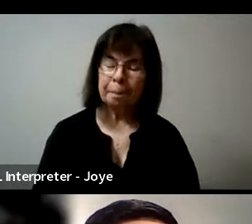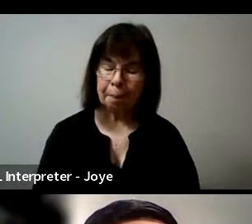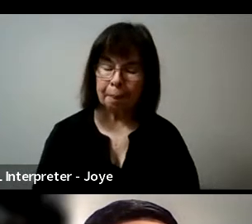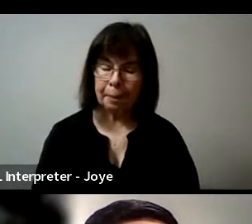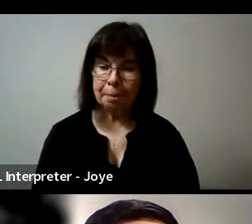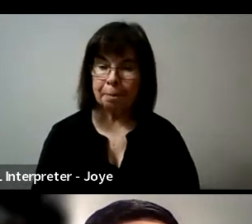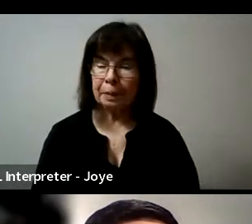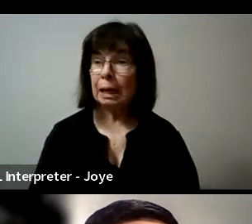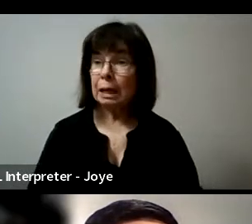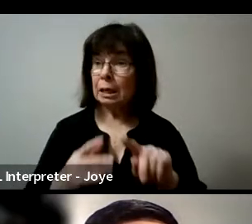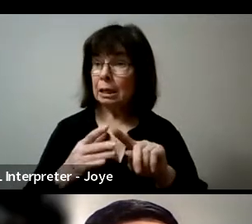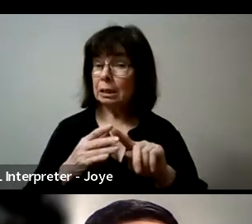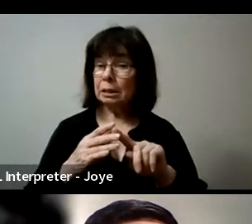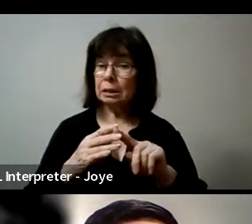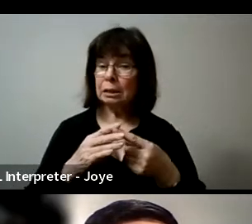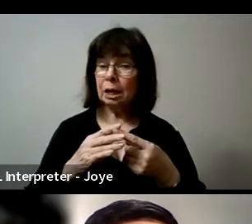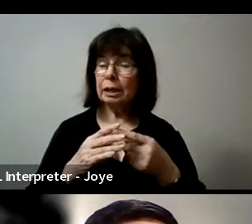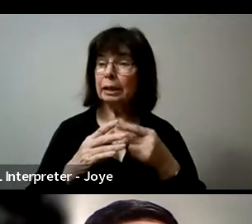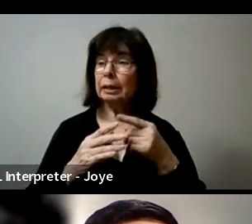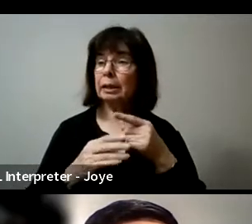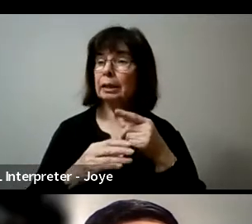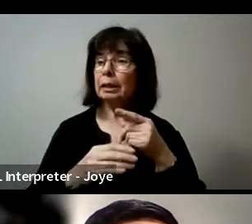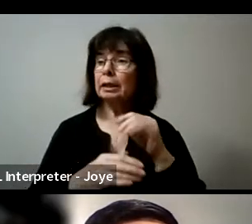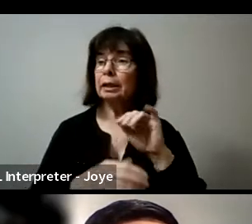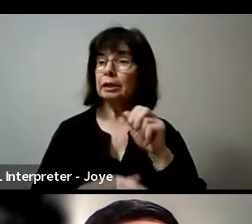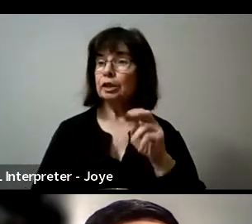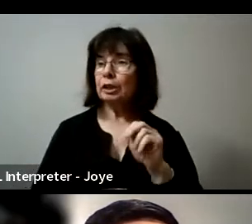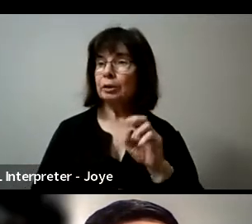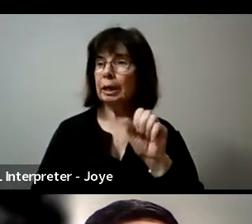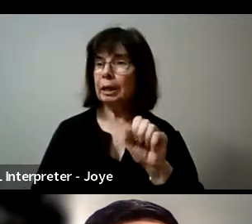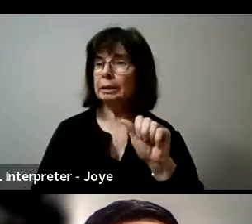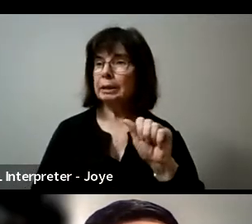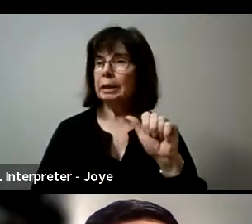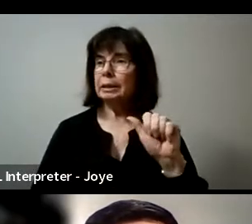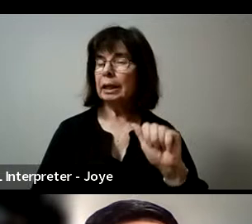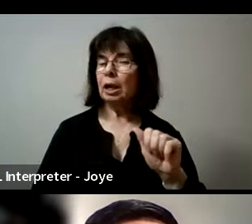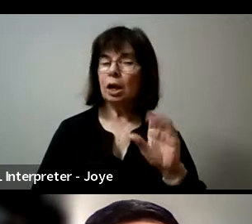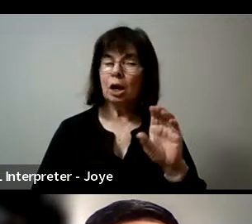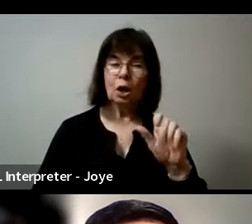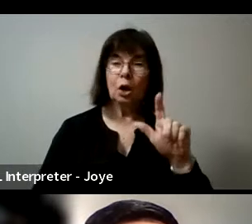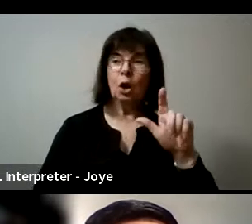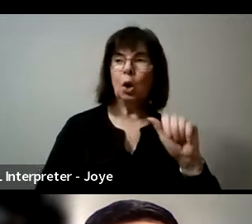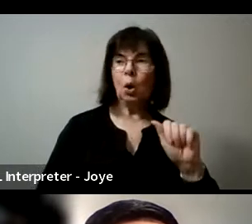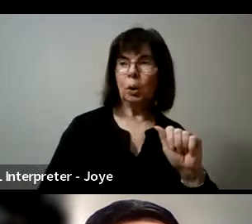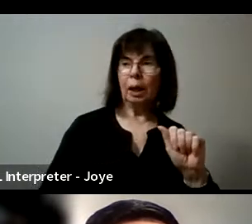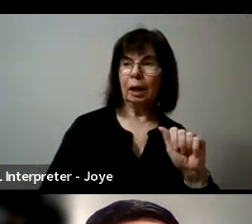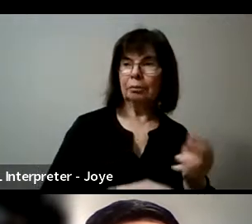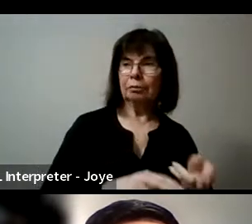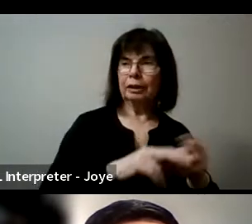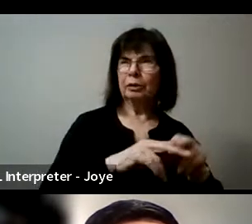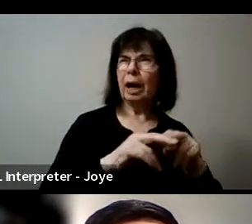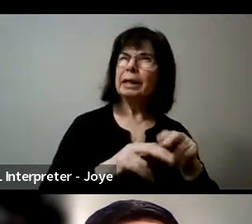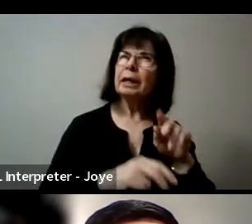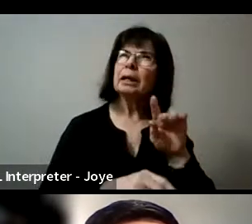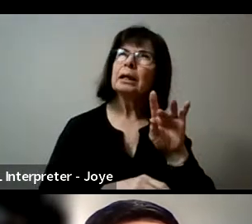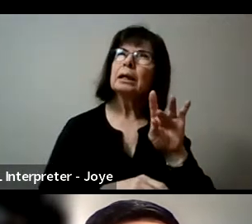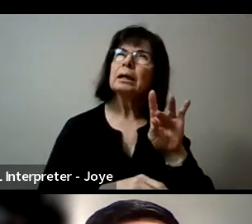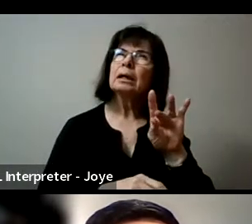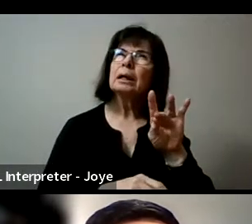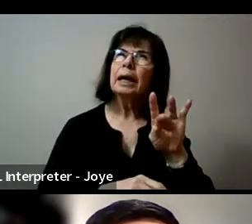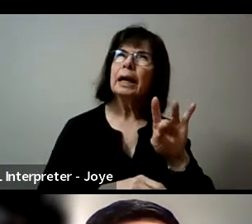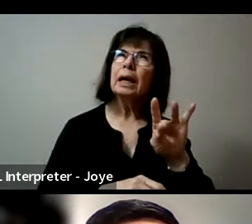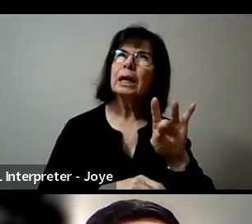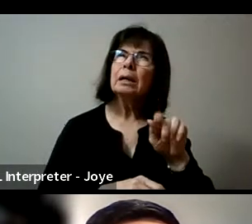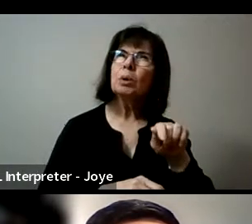in January for SSA, COLA increases were initiated. I think it's like 8.7% or something like